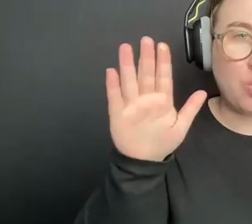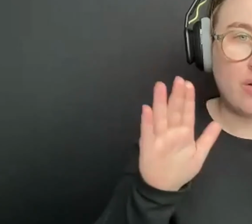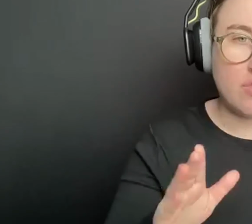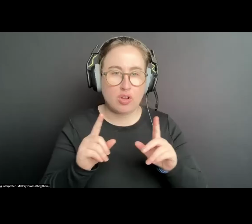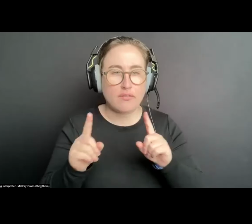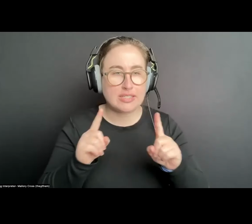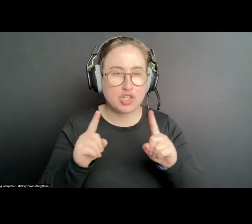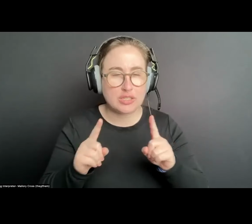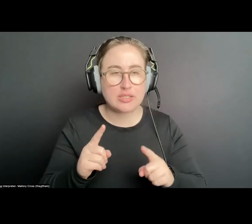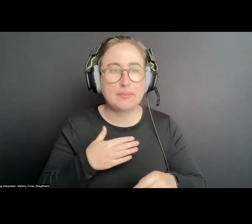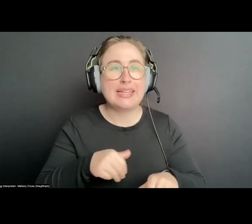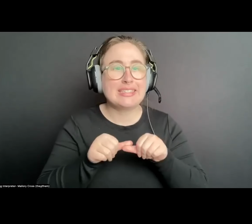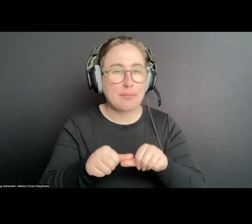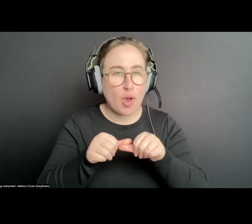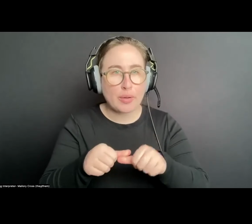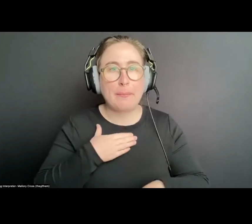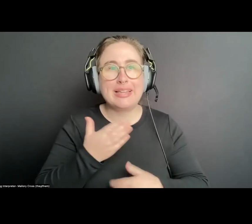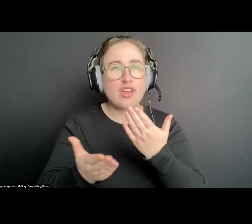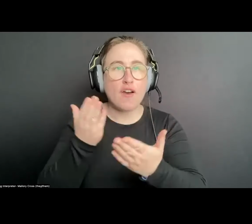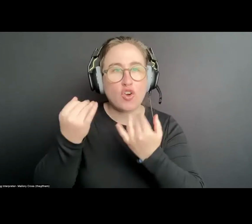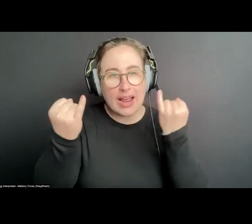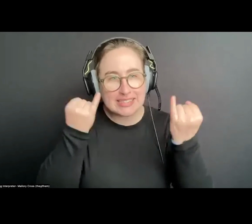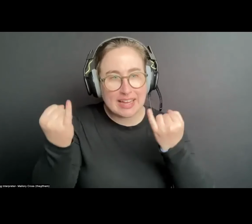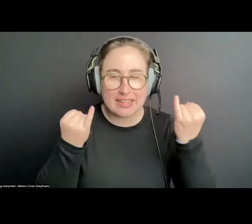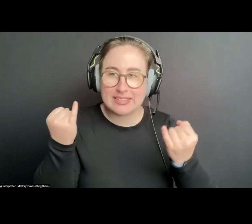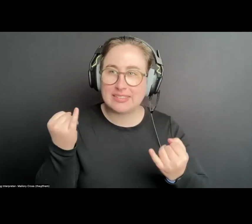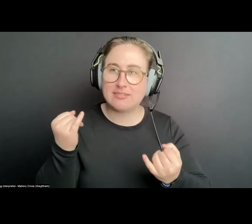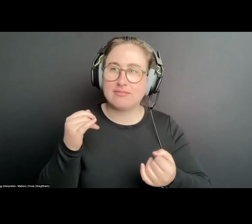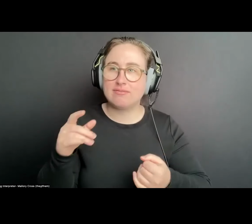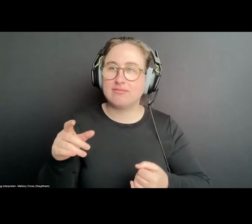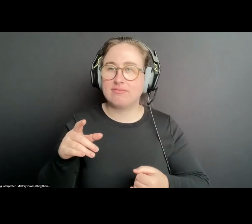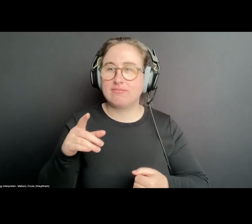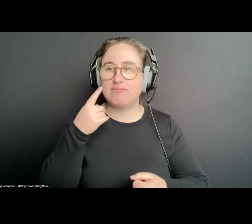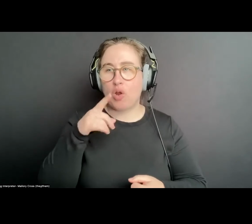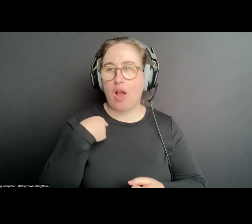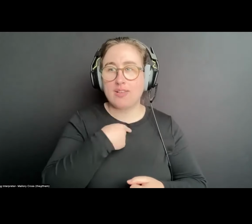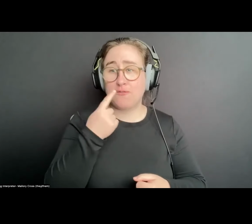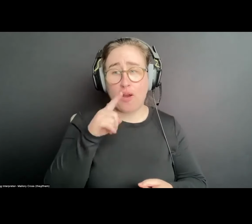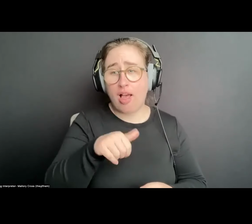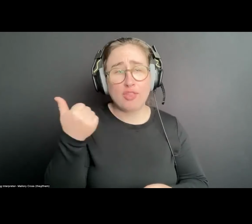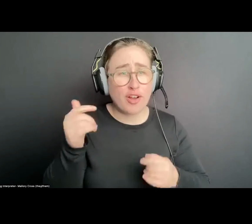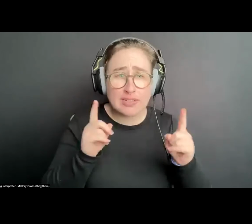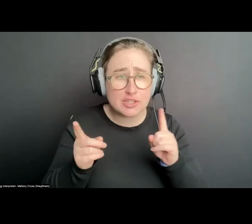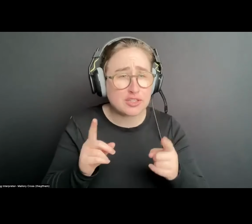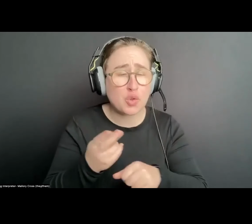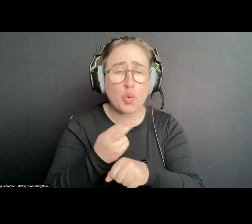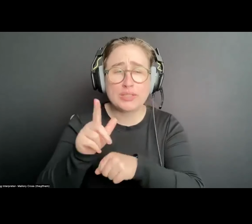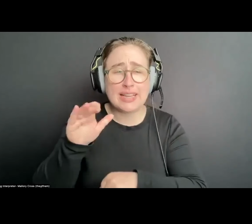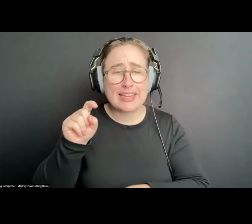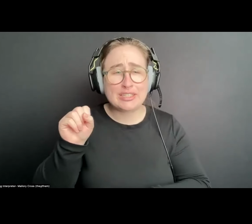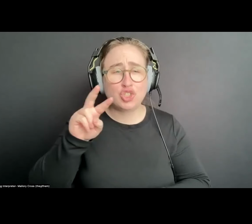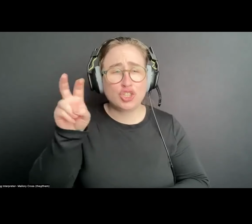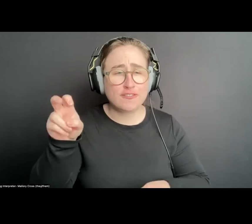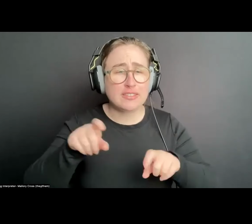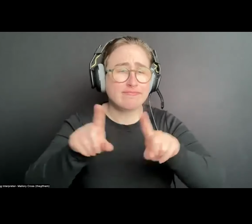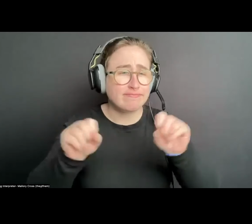conversations. Please keep them going. Please offer ideas to us at IMAG for other conversations. Use the listserv.